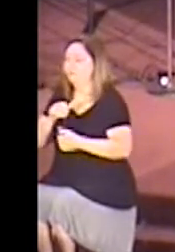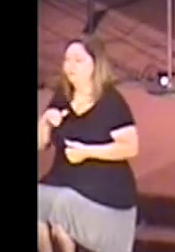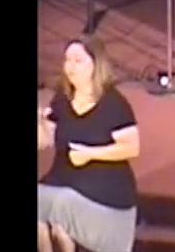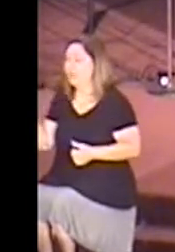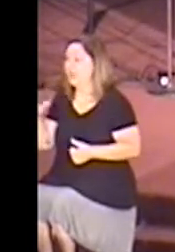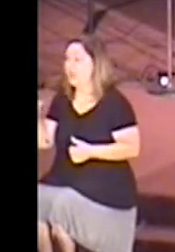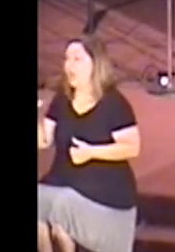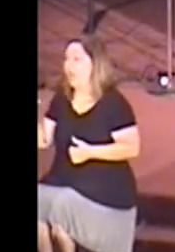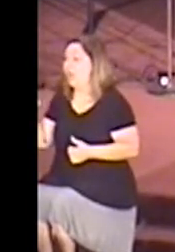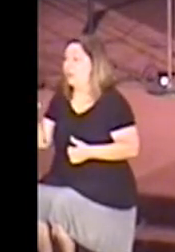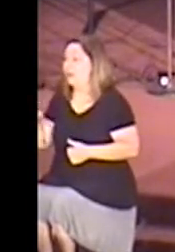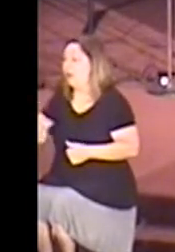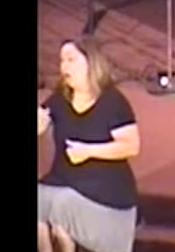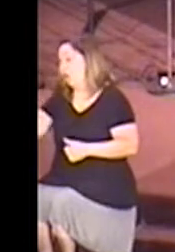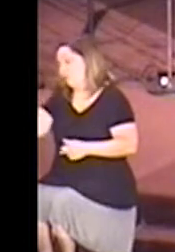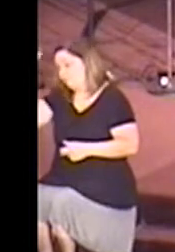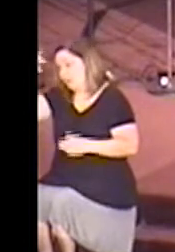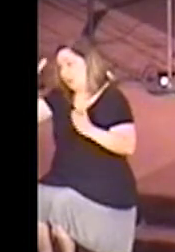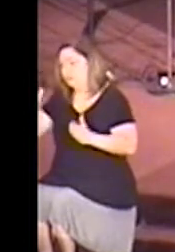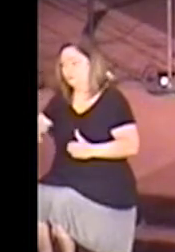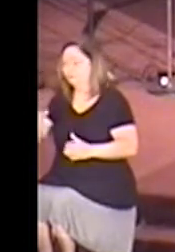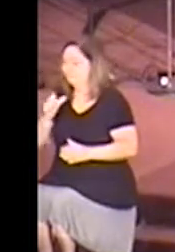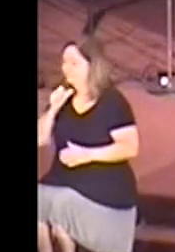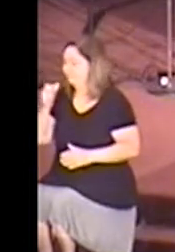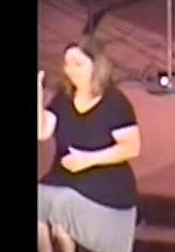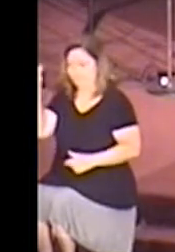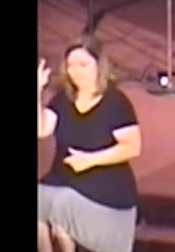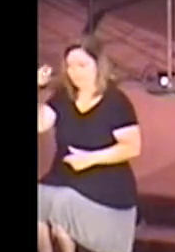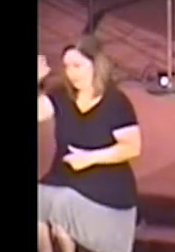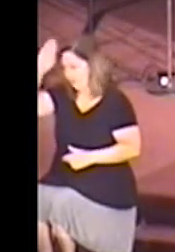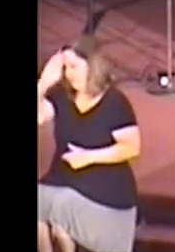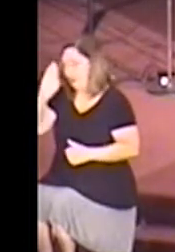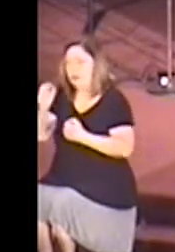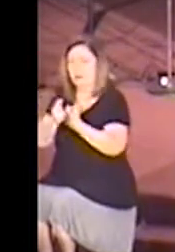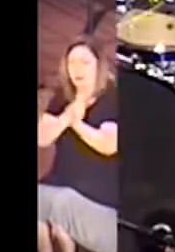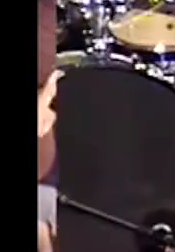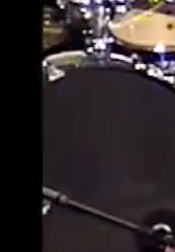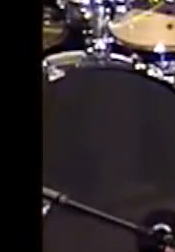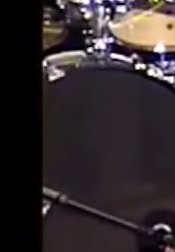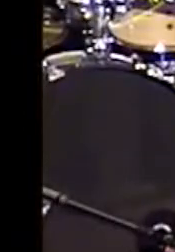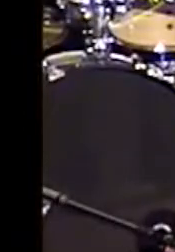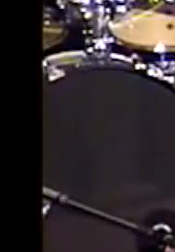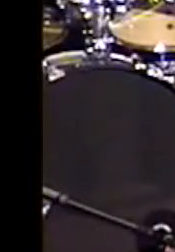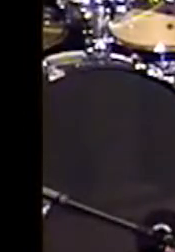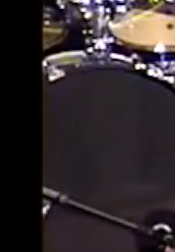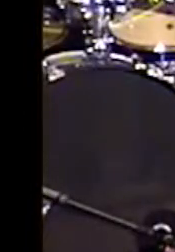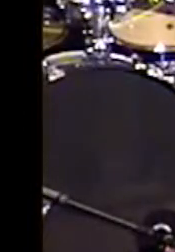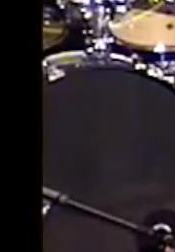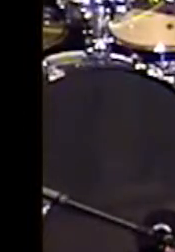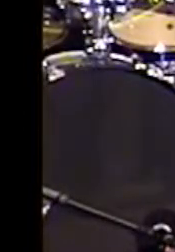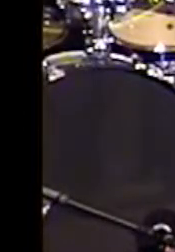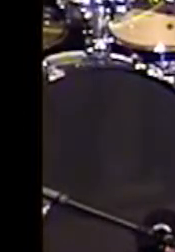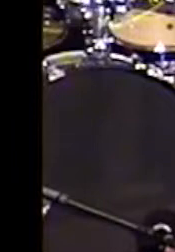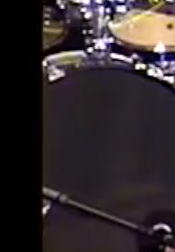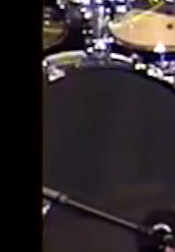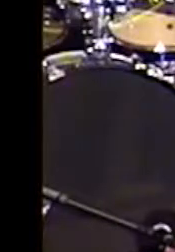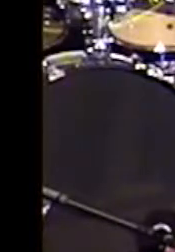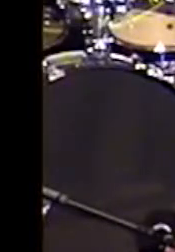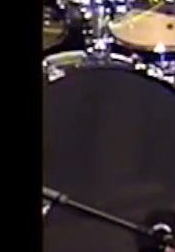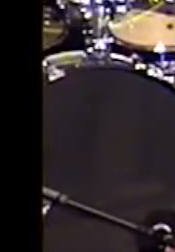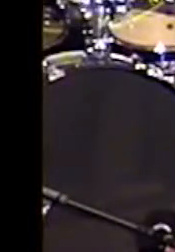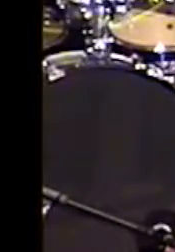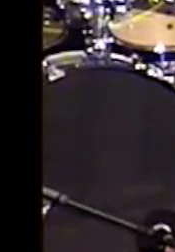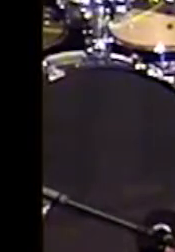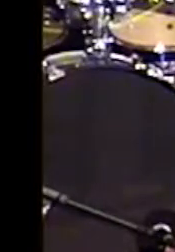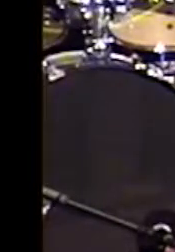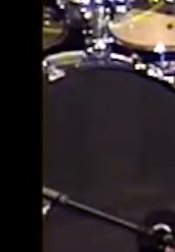have misunderstood that God loves us. And God, in his love, will never force us to always